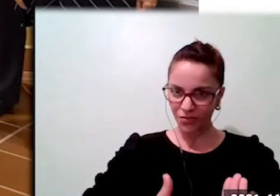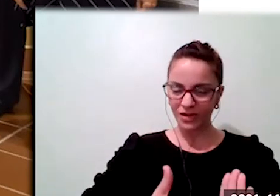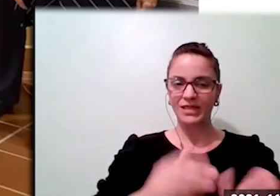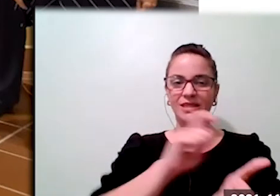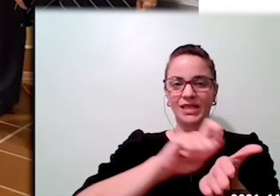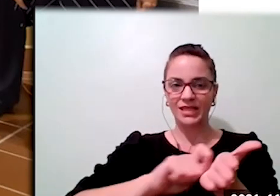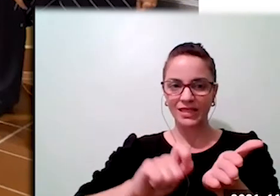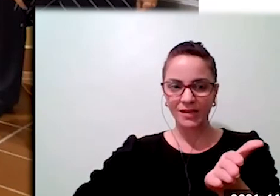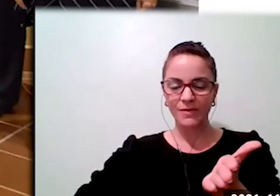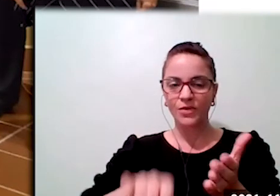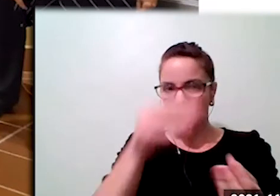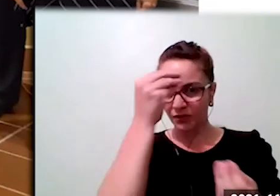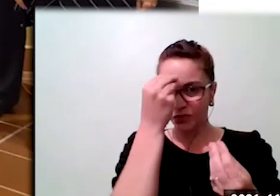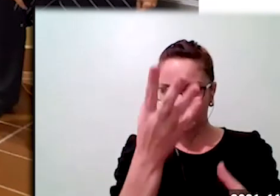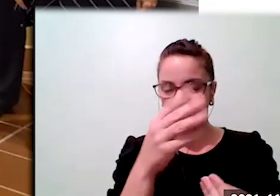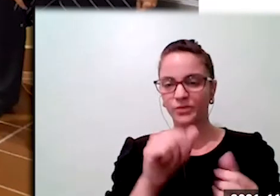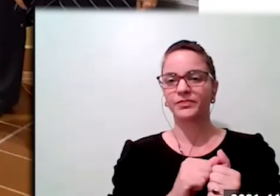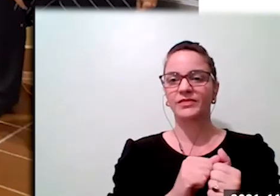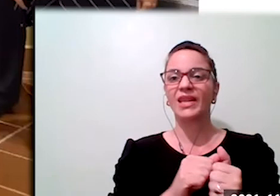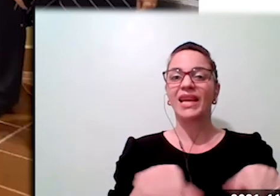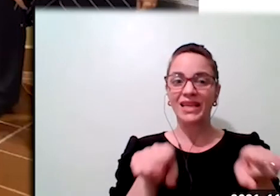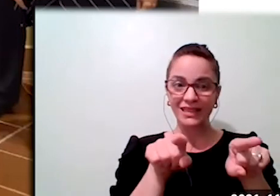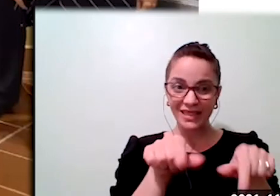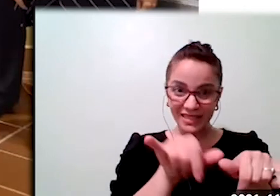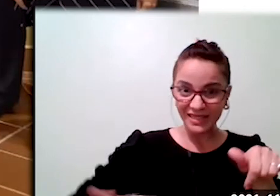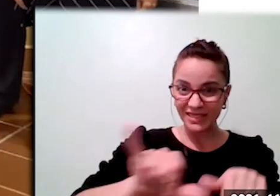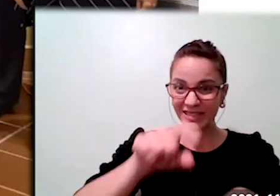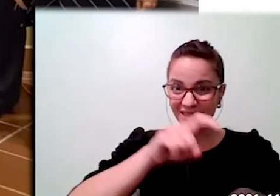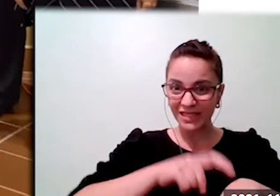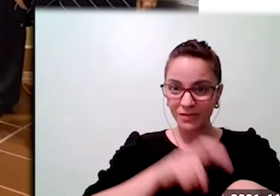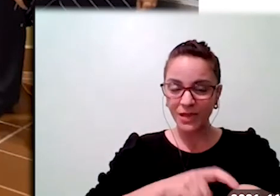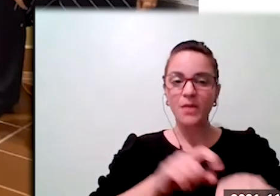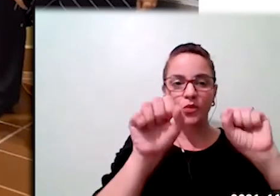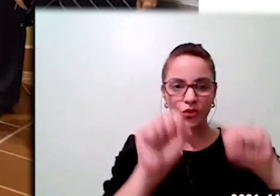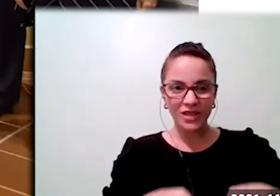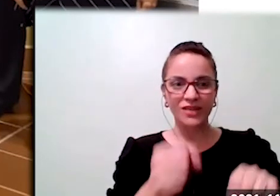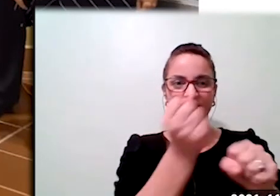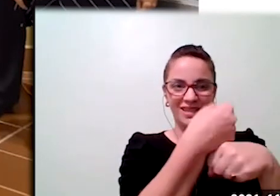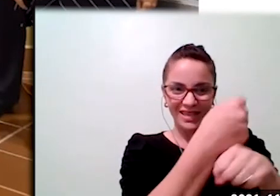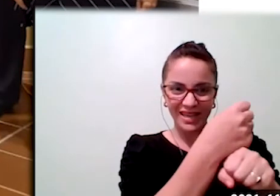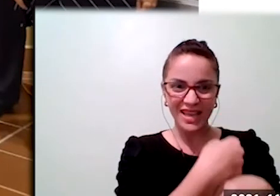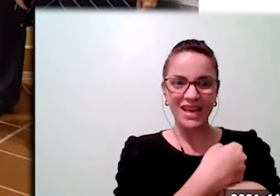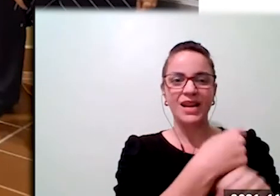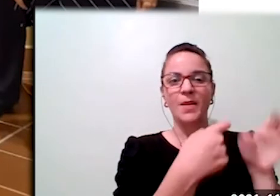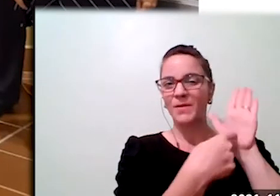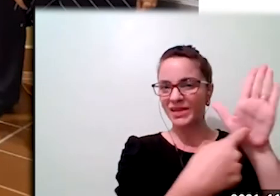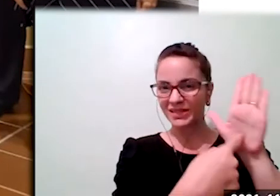proposed representations that should be included in their essays, which belong to permanent collections